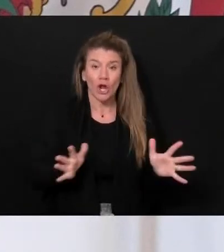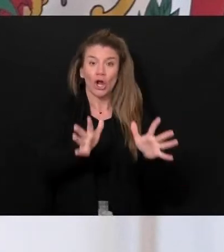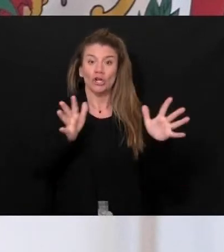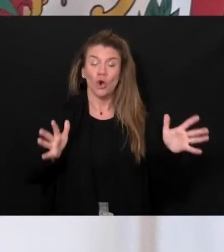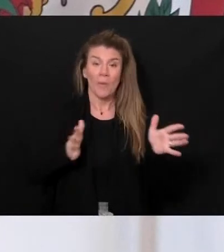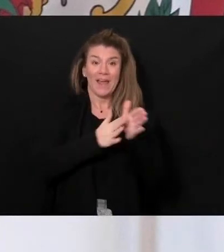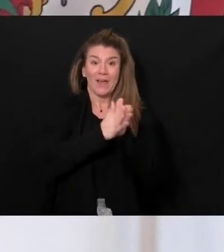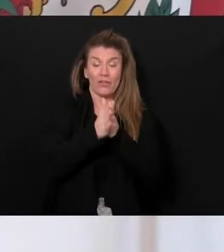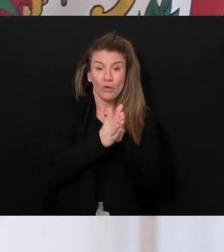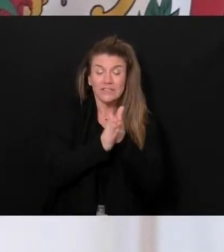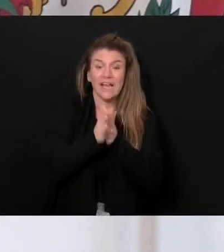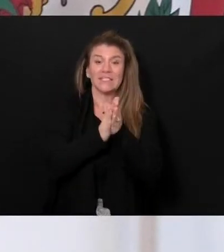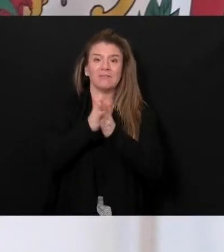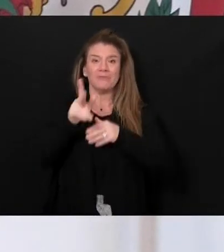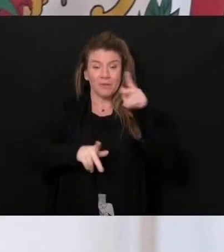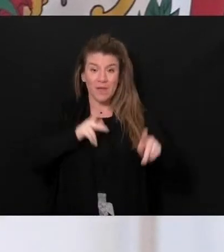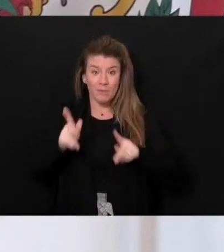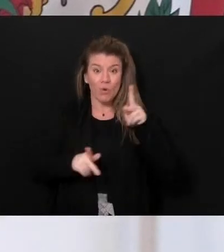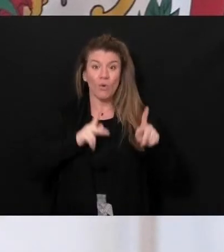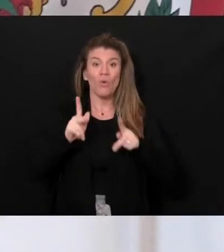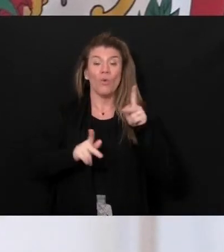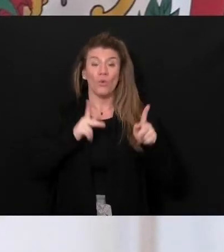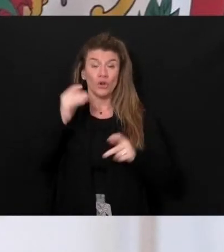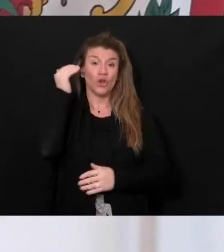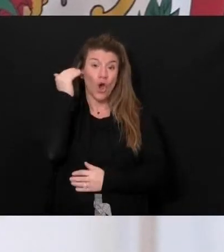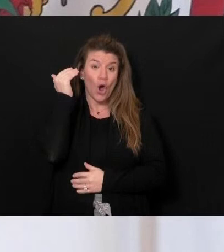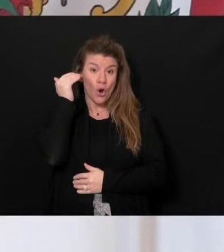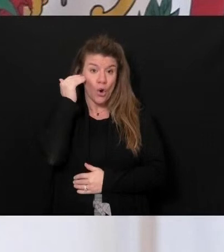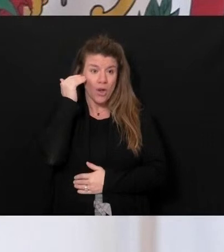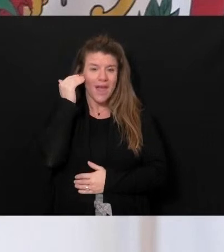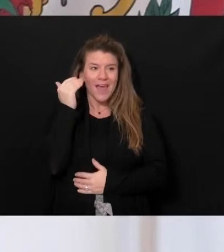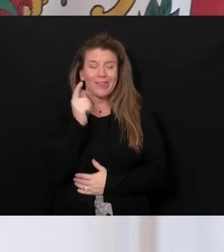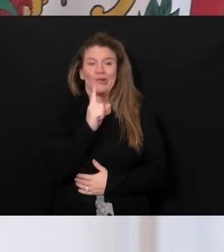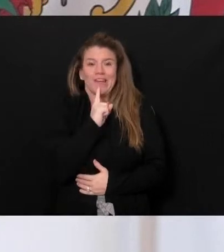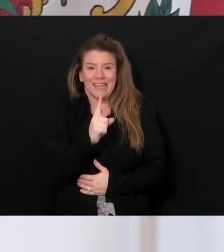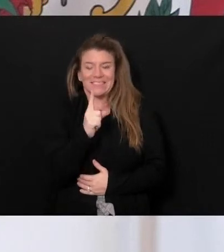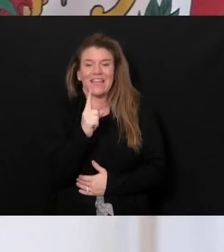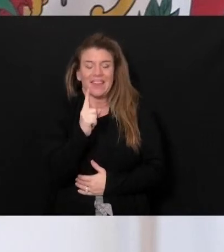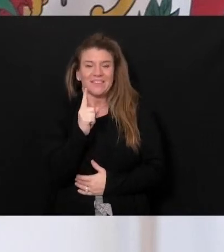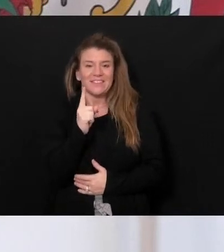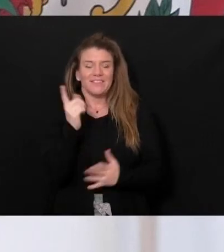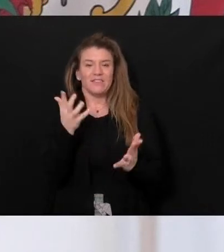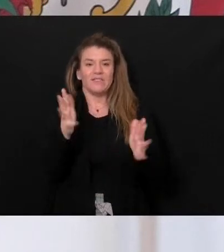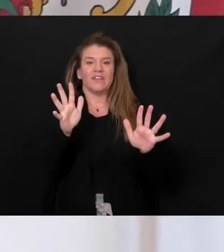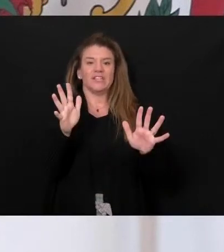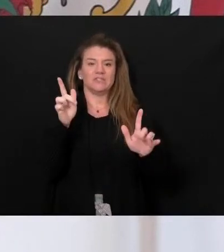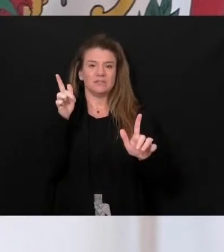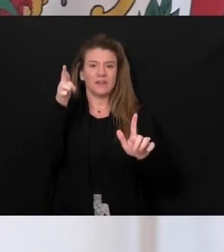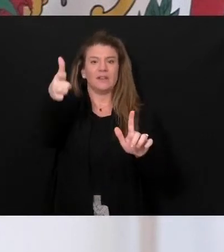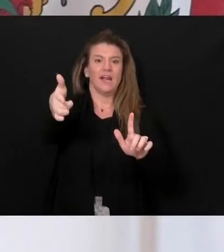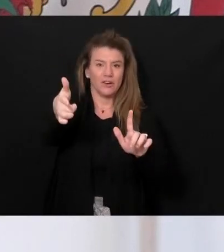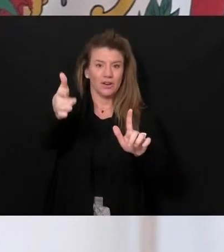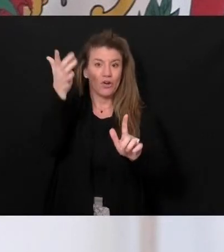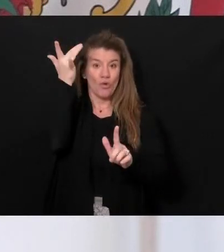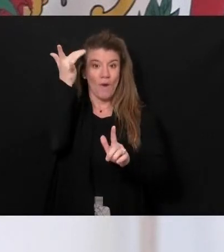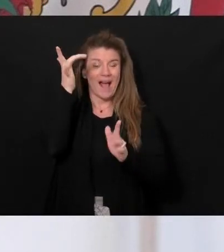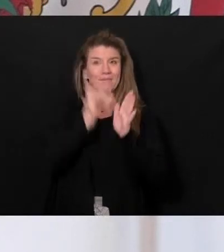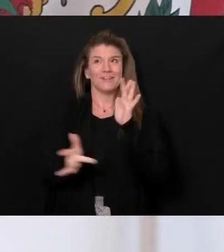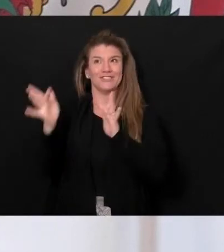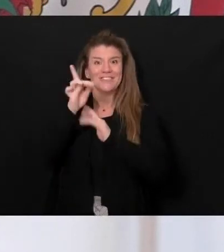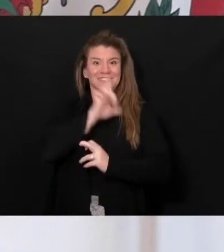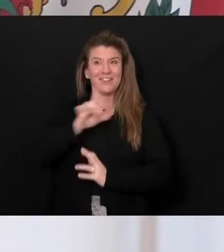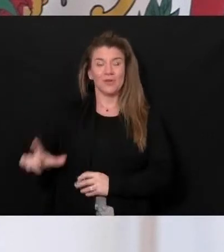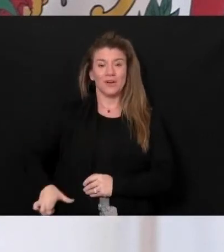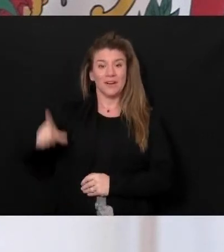to our people and everything, that there is light. And there's always light because of the good Lord, but there is